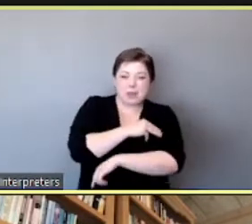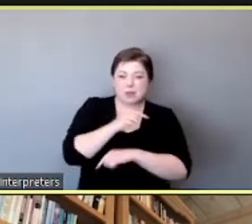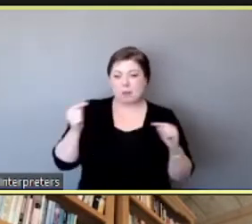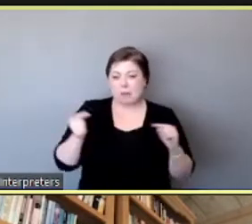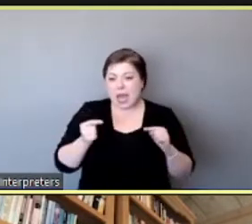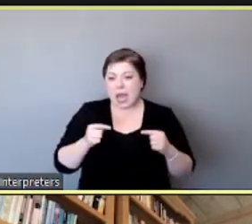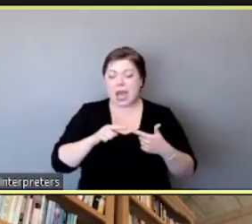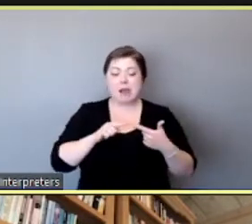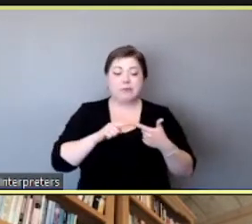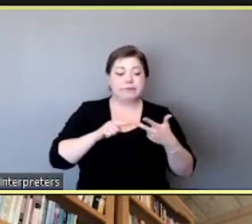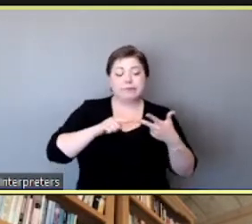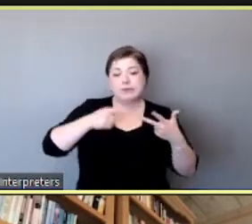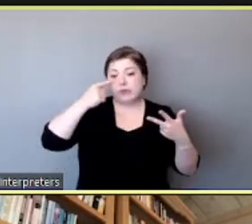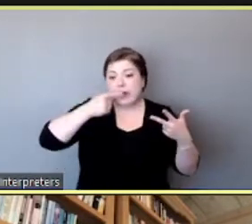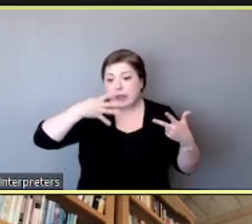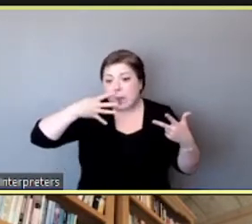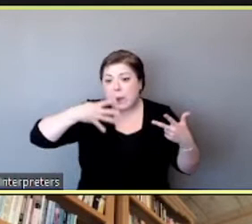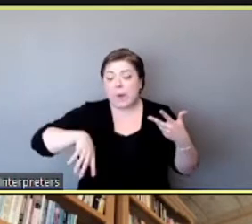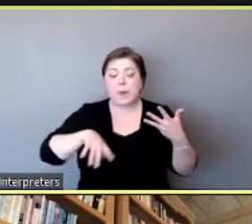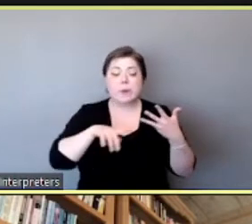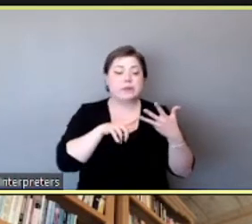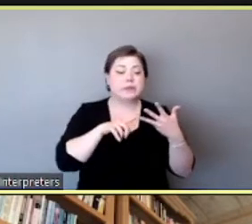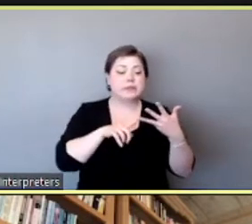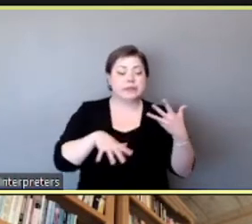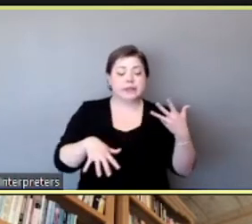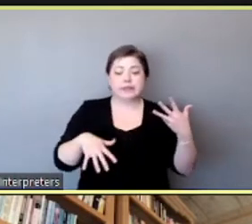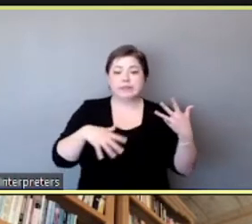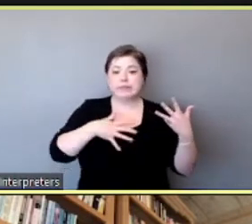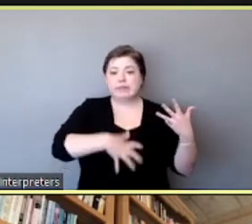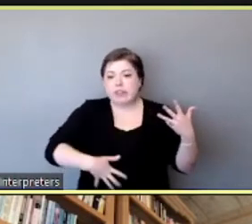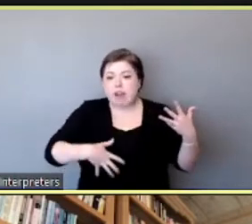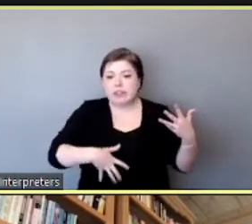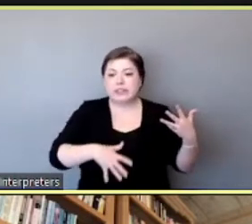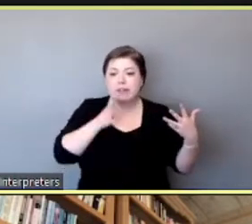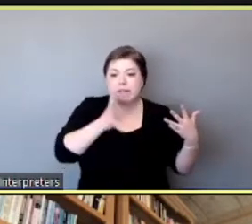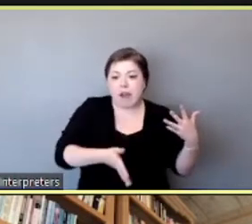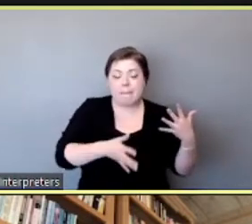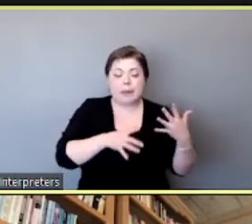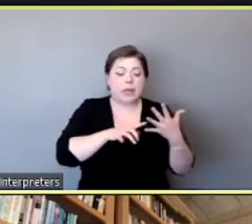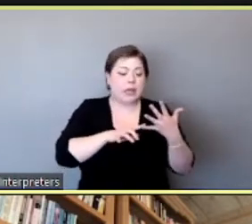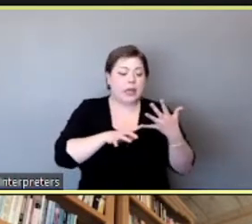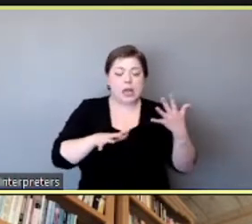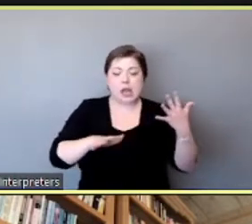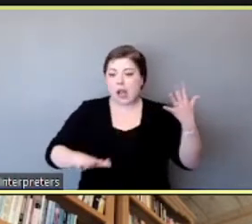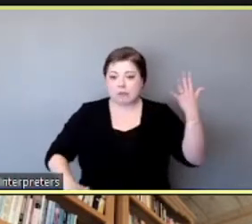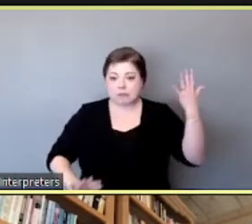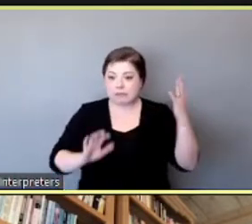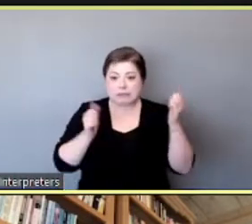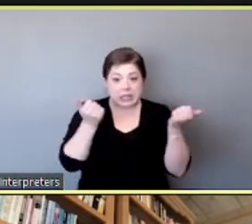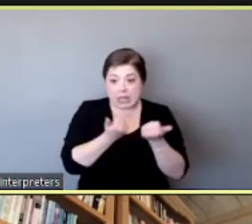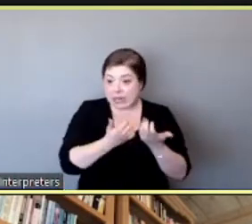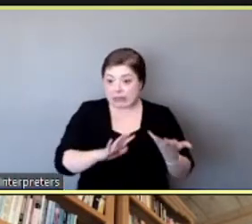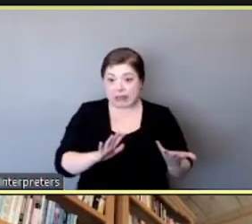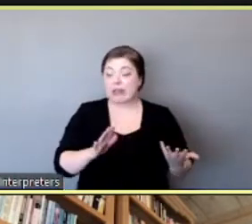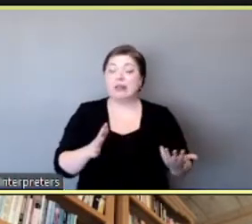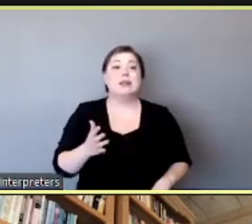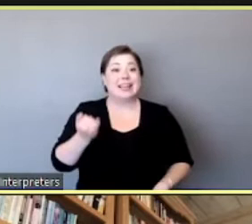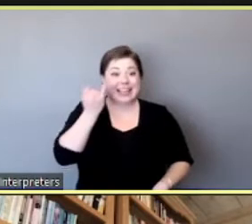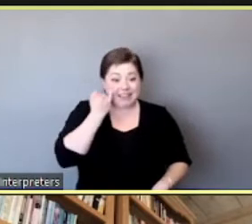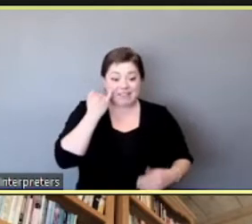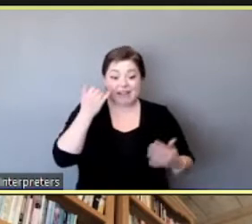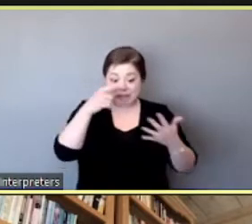runny nose and some nausea or vomiting, particularly in kids. And so get tested if you have